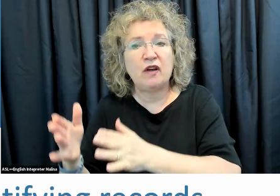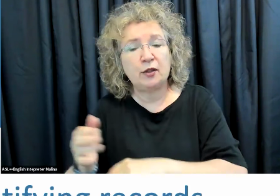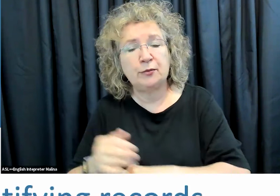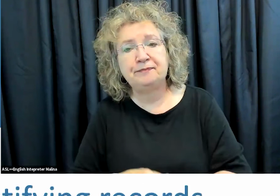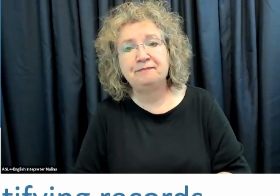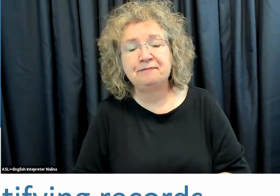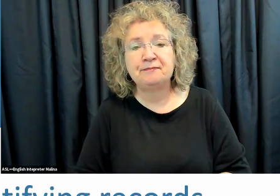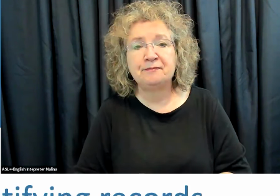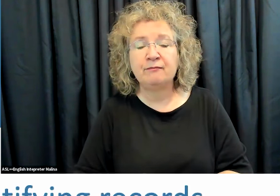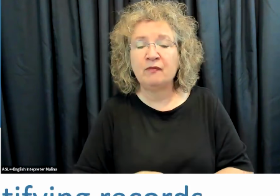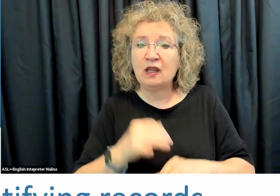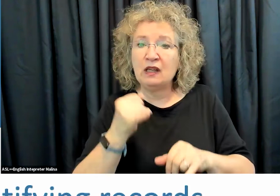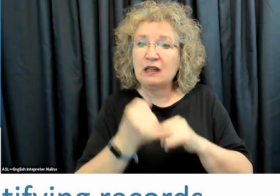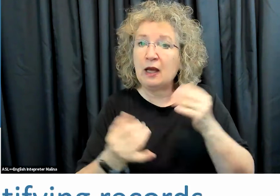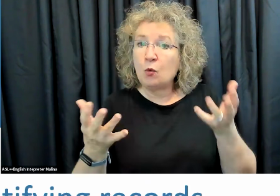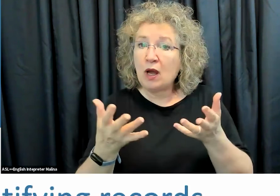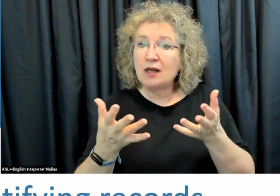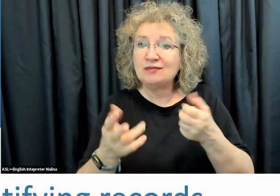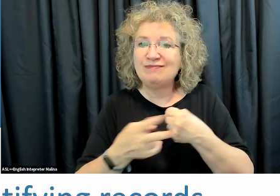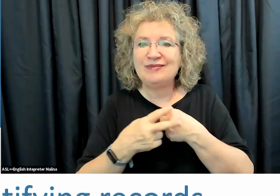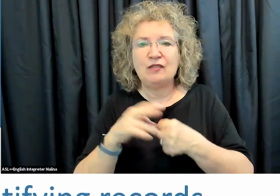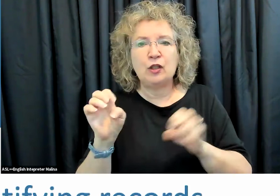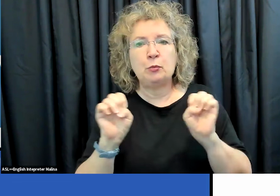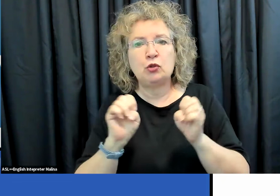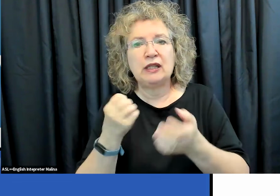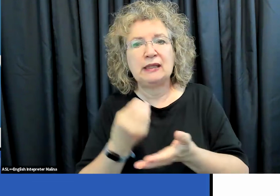set aside some emergency cash. Next slide, please.